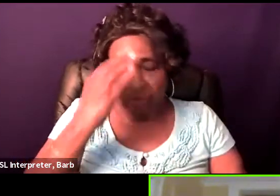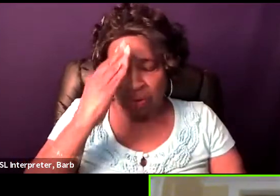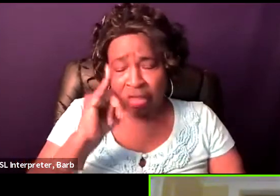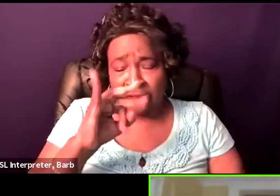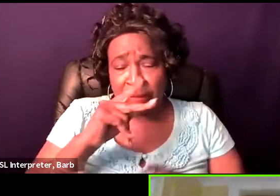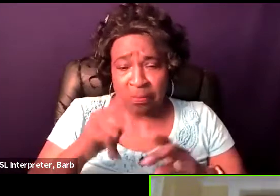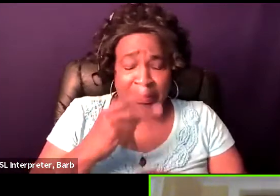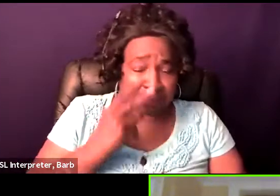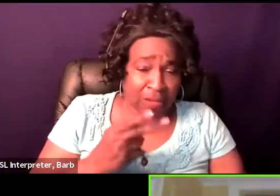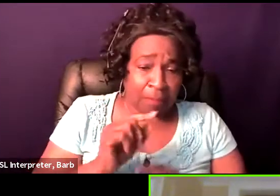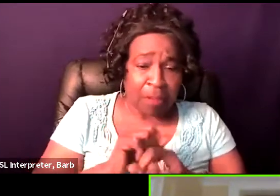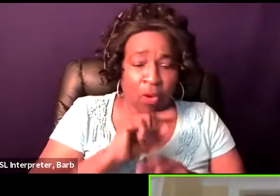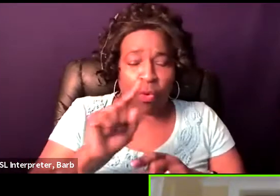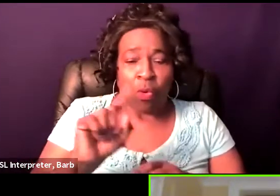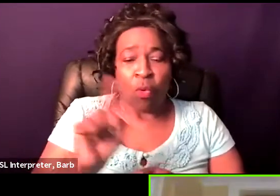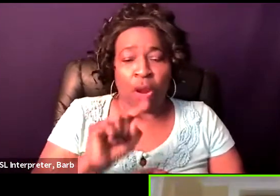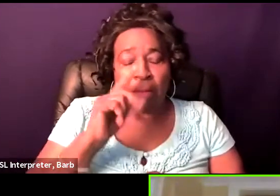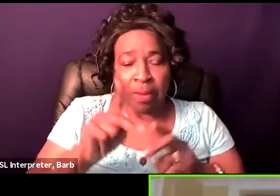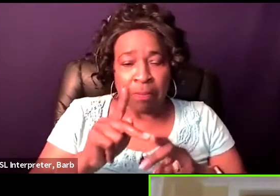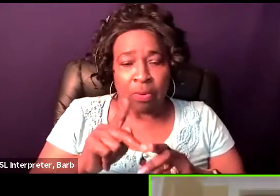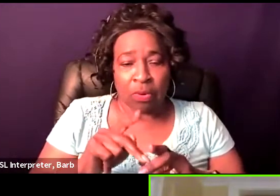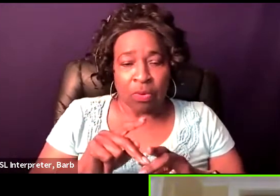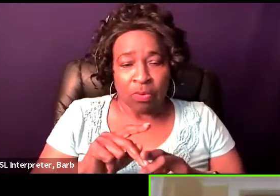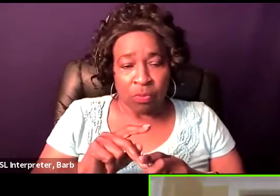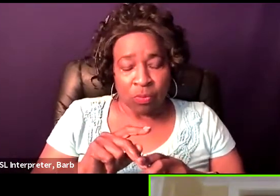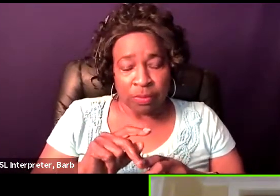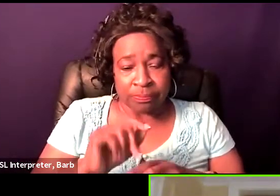hopefully, but where people were given stats on Black